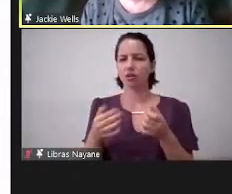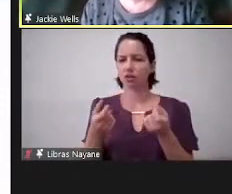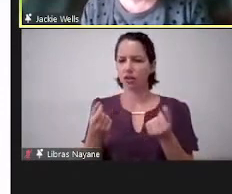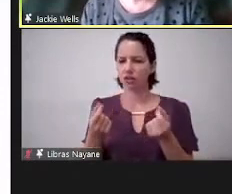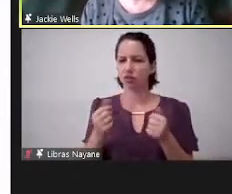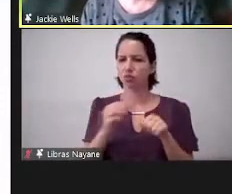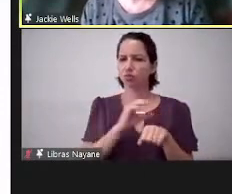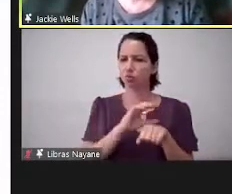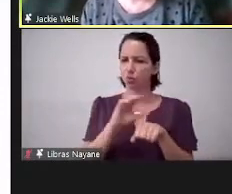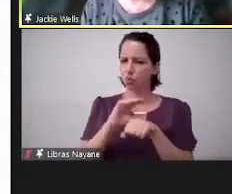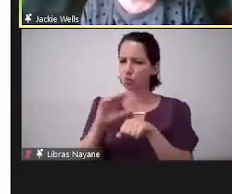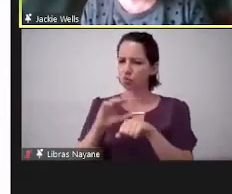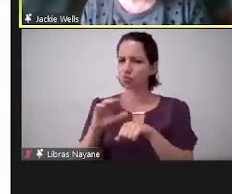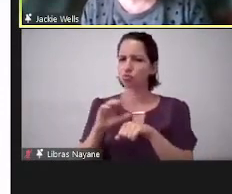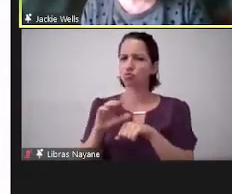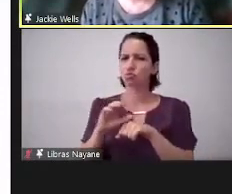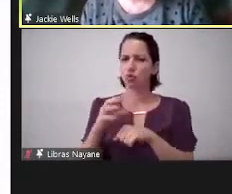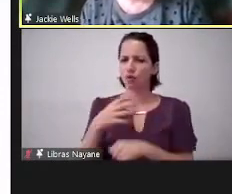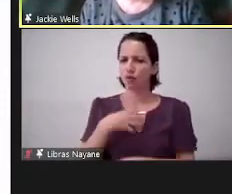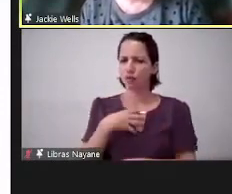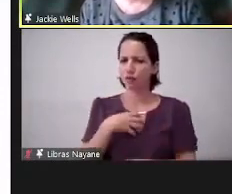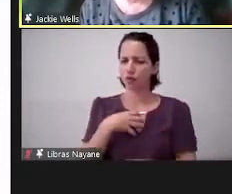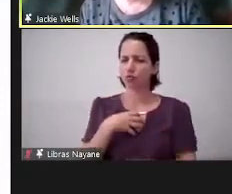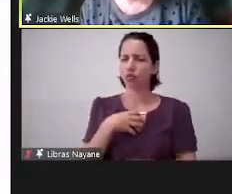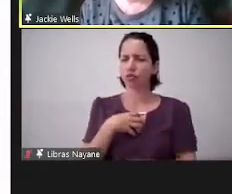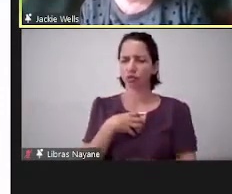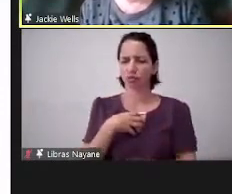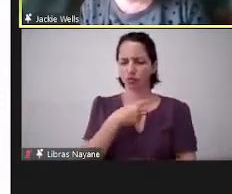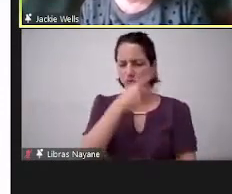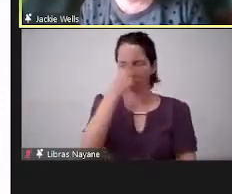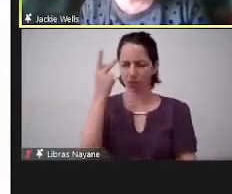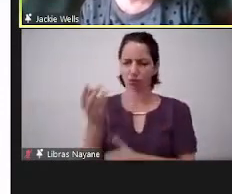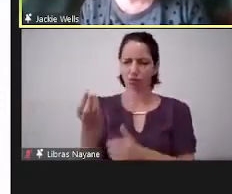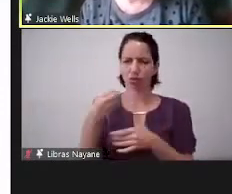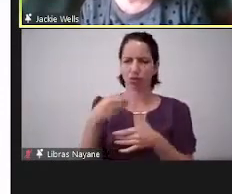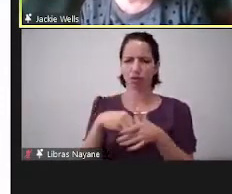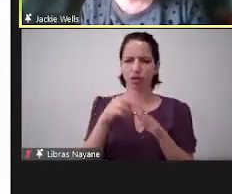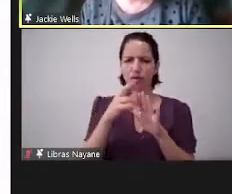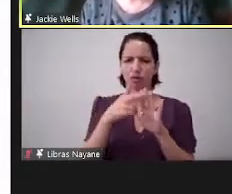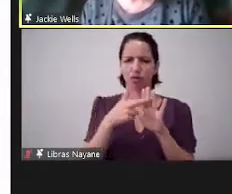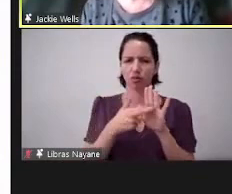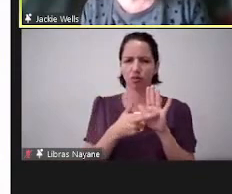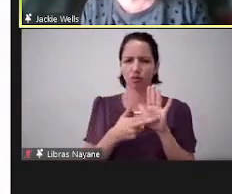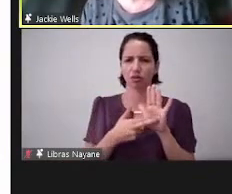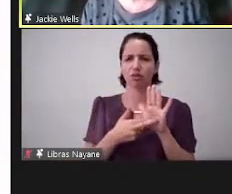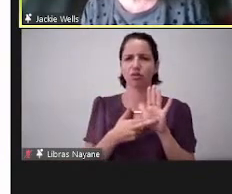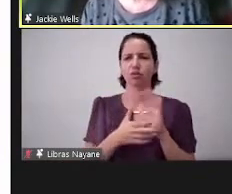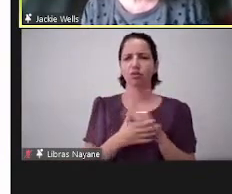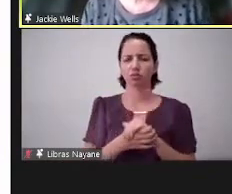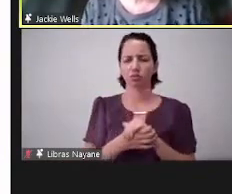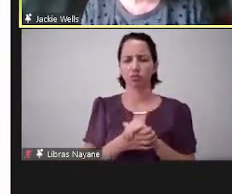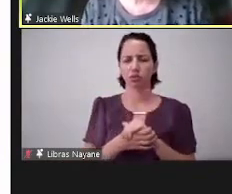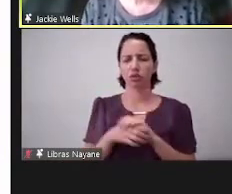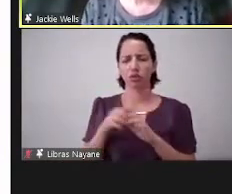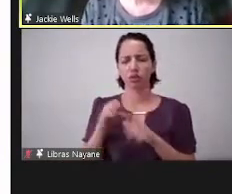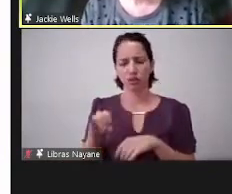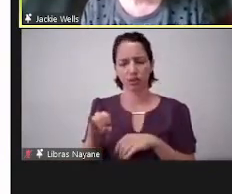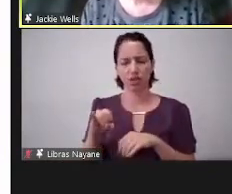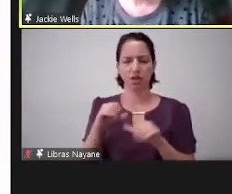Any changes to the system should keep transition and ongoing costs to a